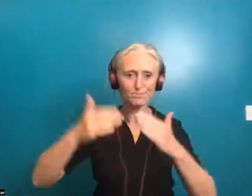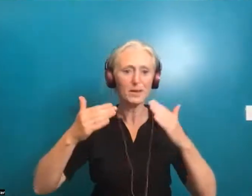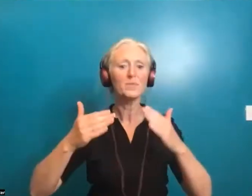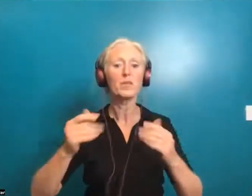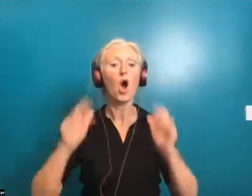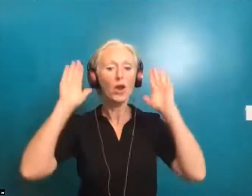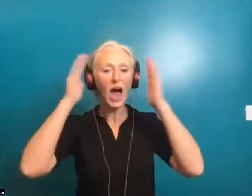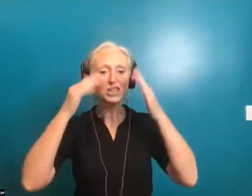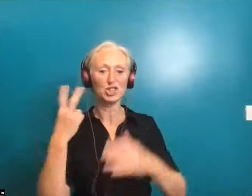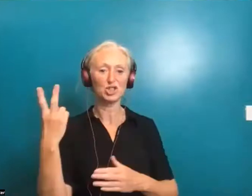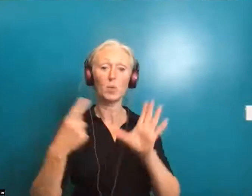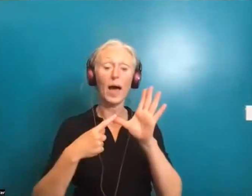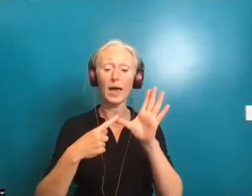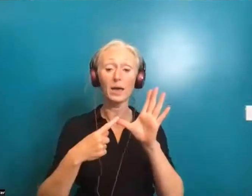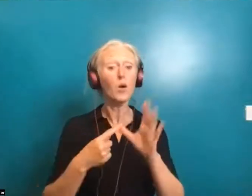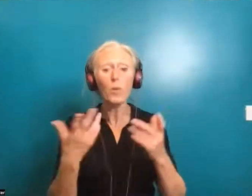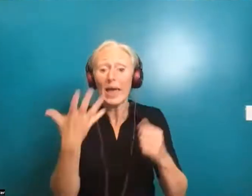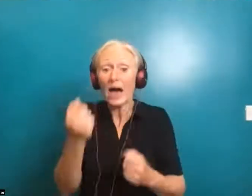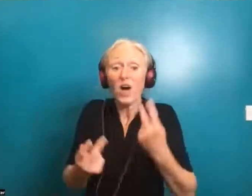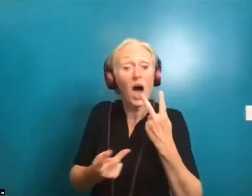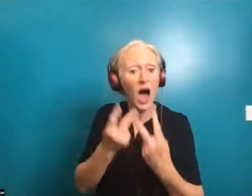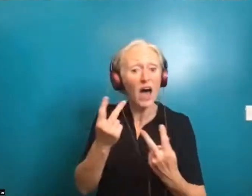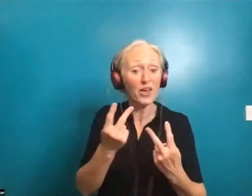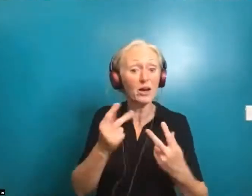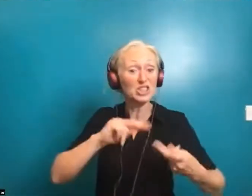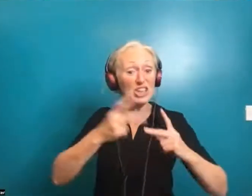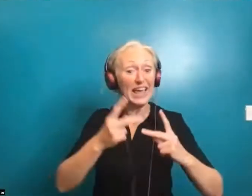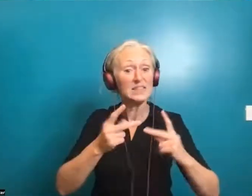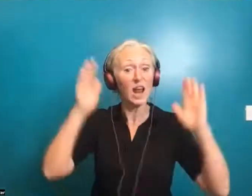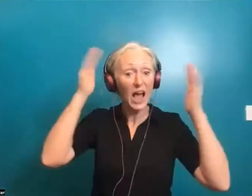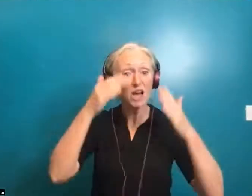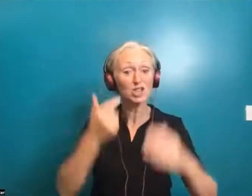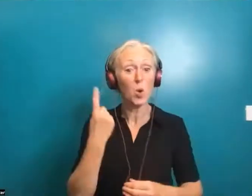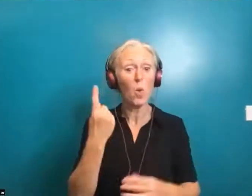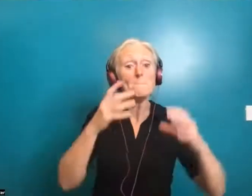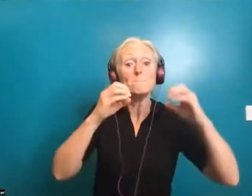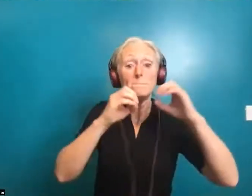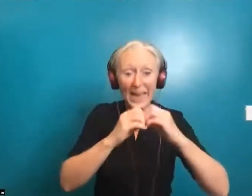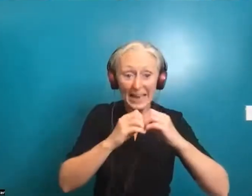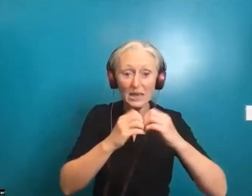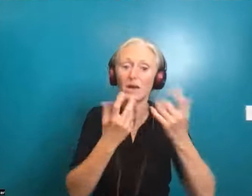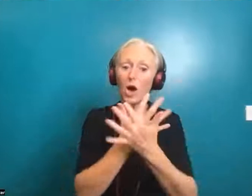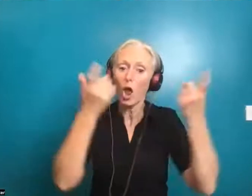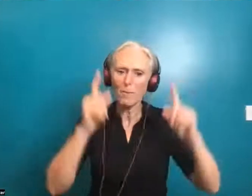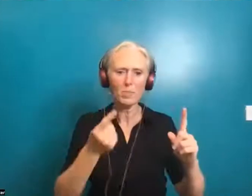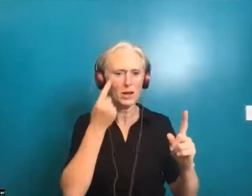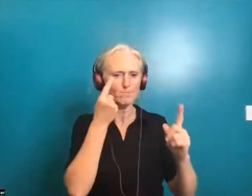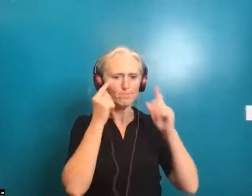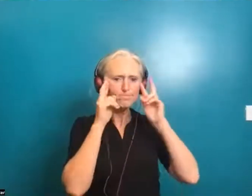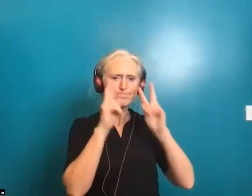other genes, you know, that are being worked on, like the USH1B is another big gene that people are focusing on.